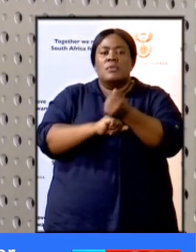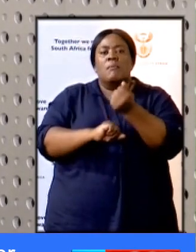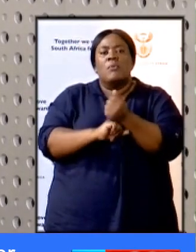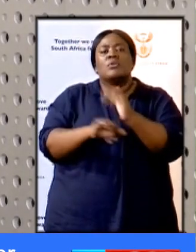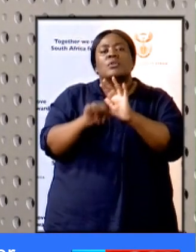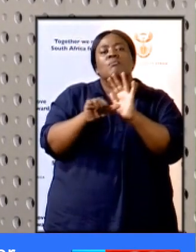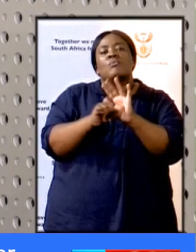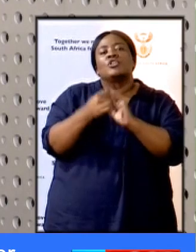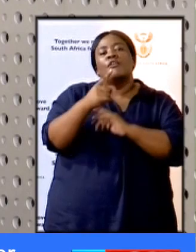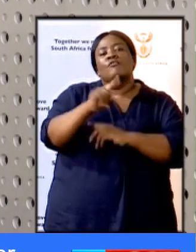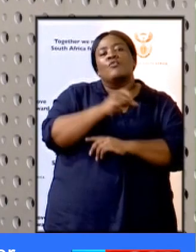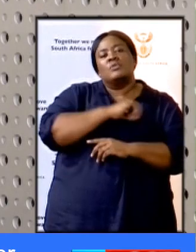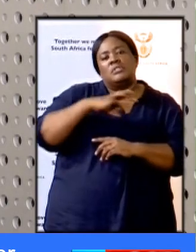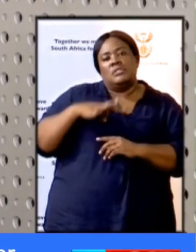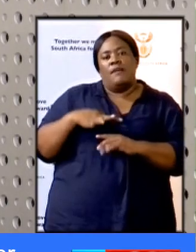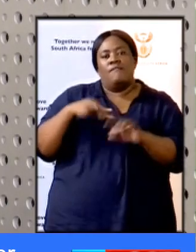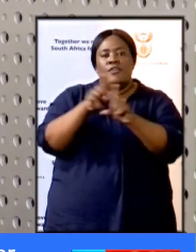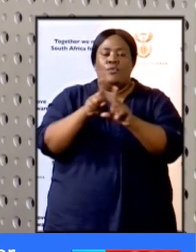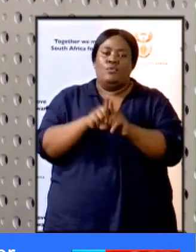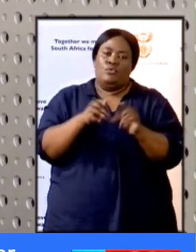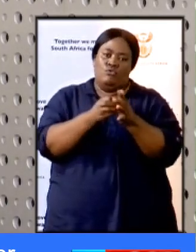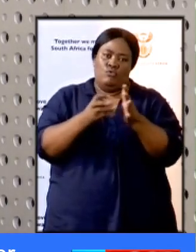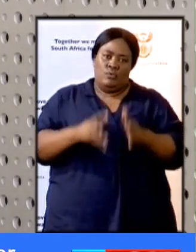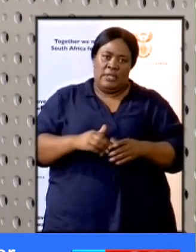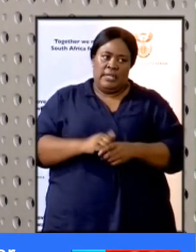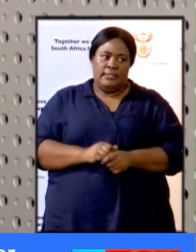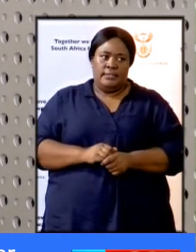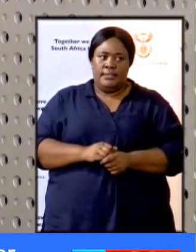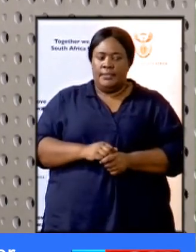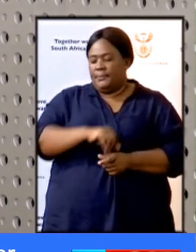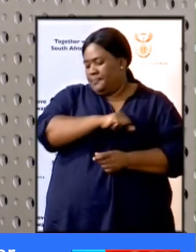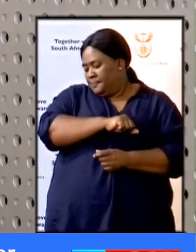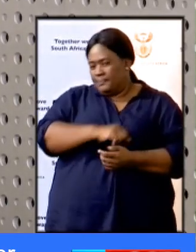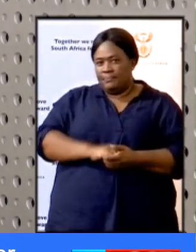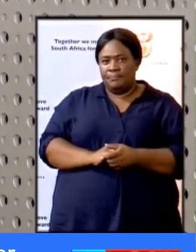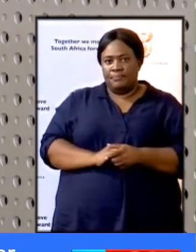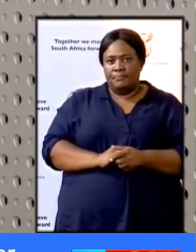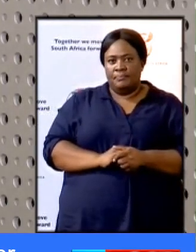staff and students throughout.